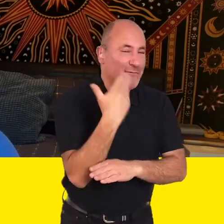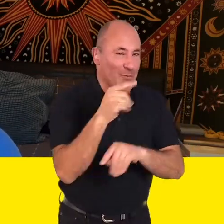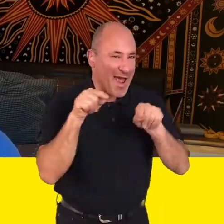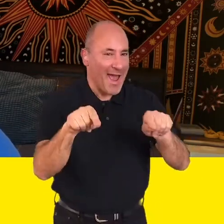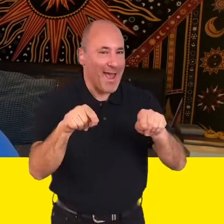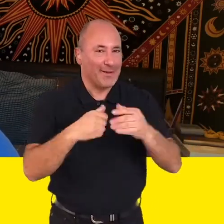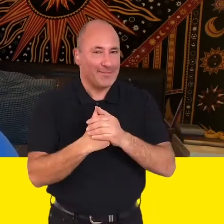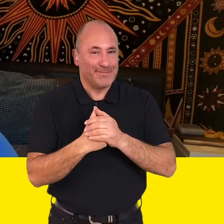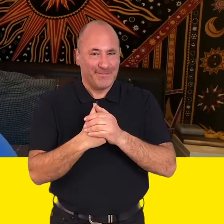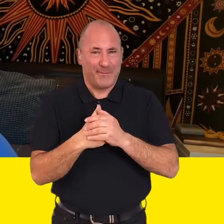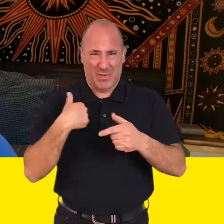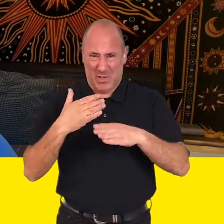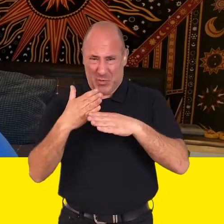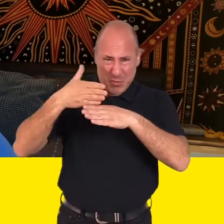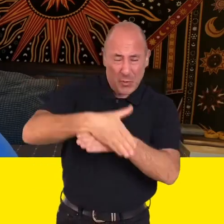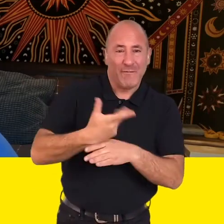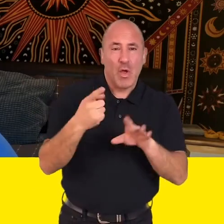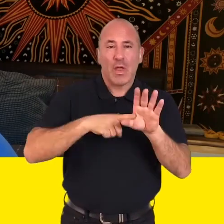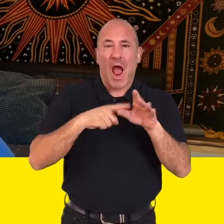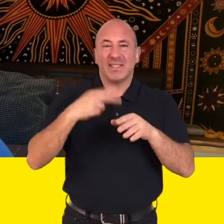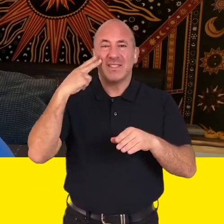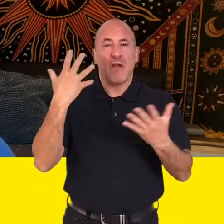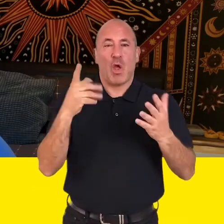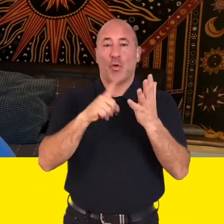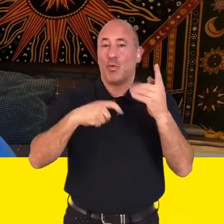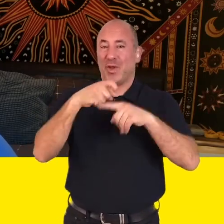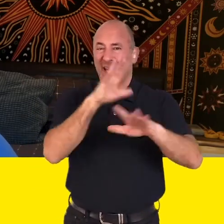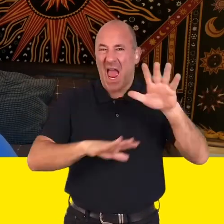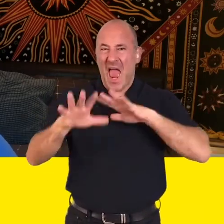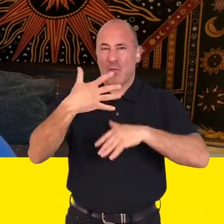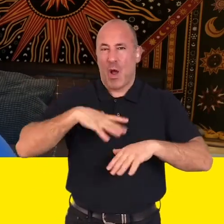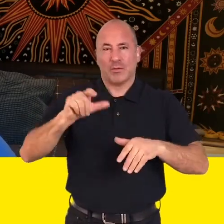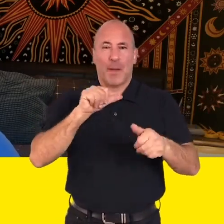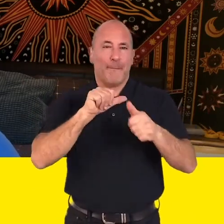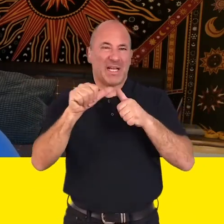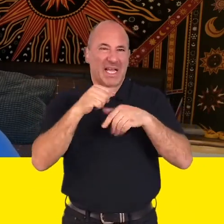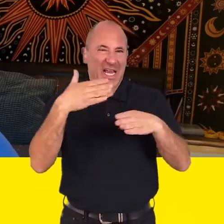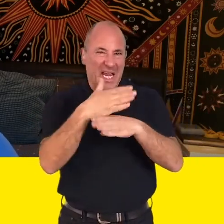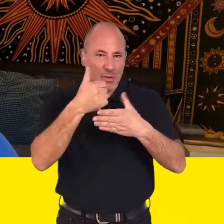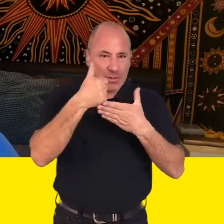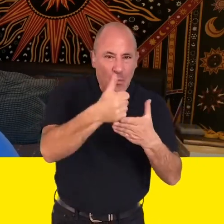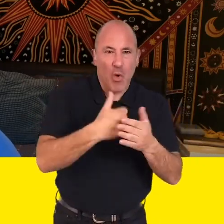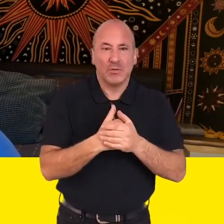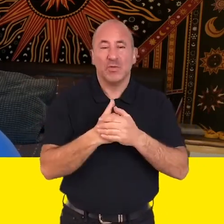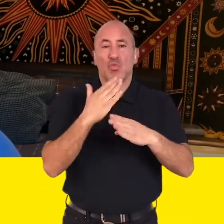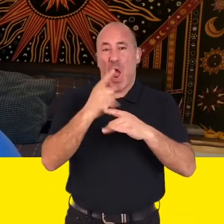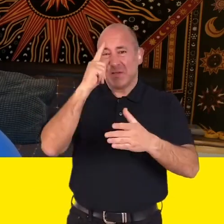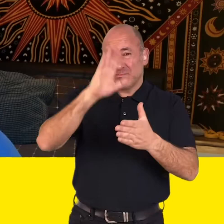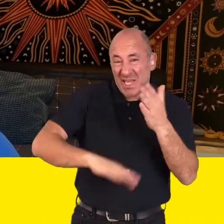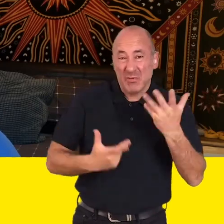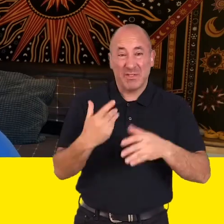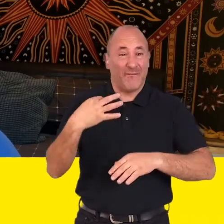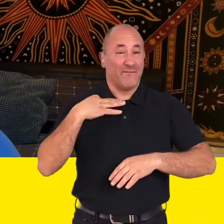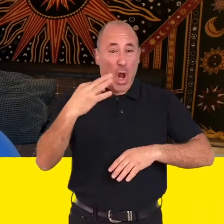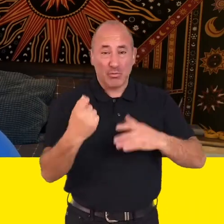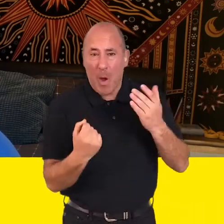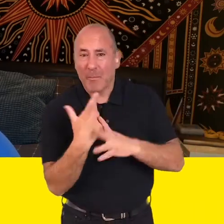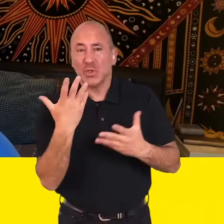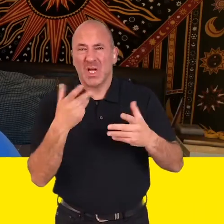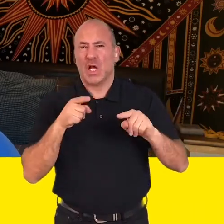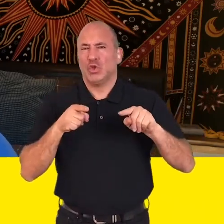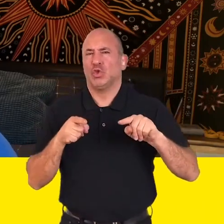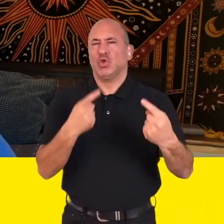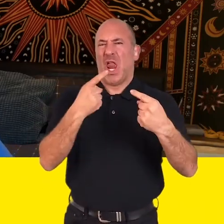is all about. Deaf Works Everywhere is working hard for young deaf people in the UK to have better careers support, more work experience and volunteering